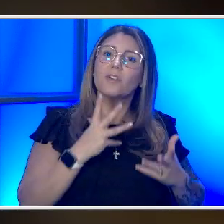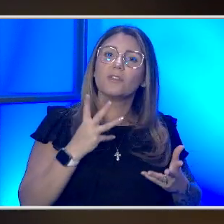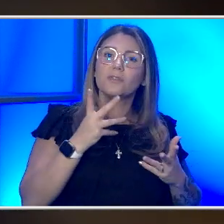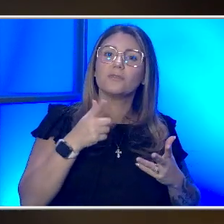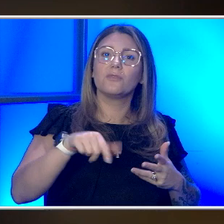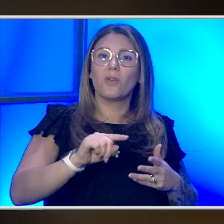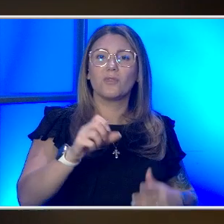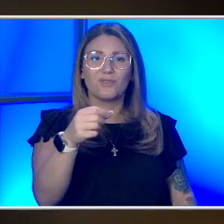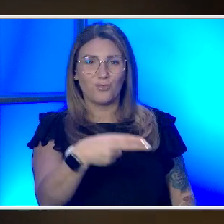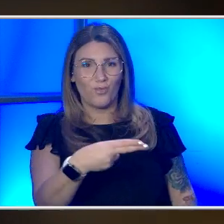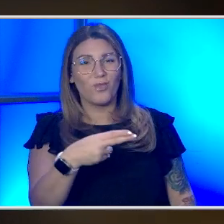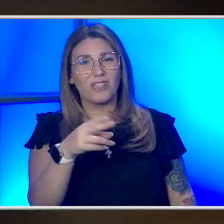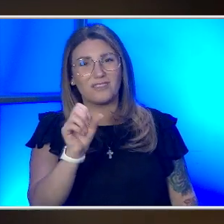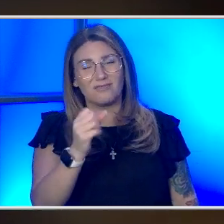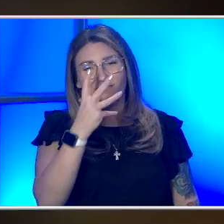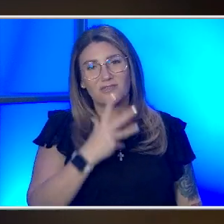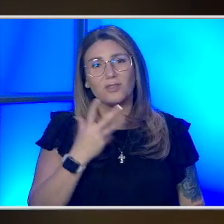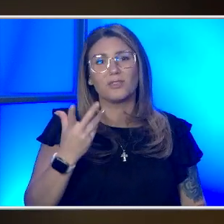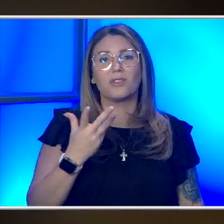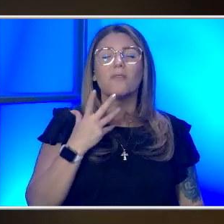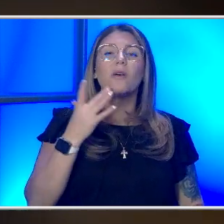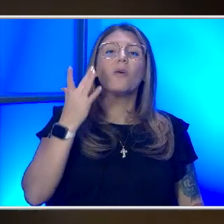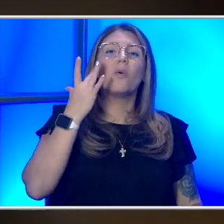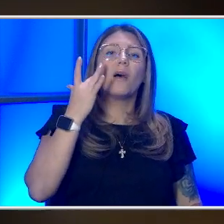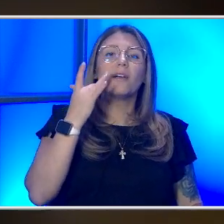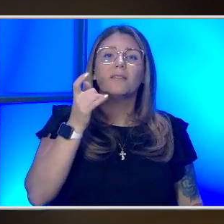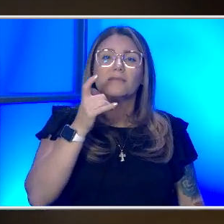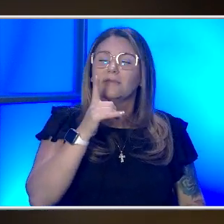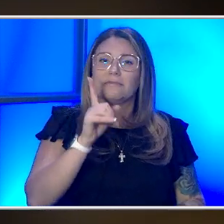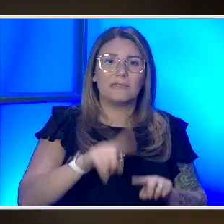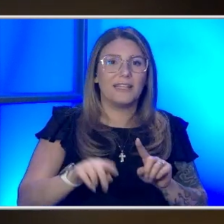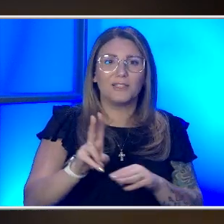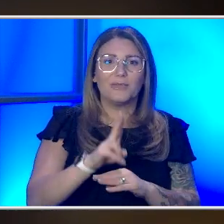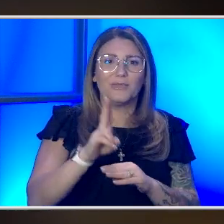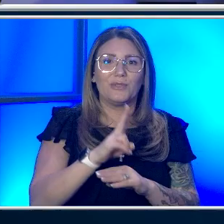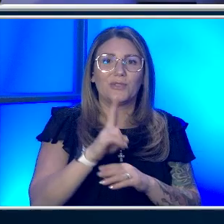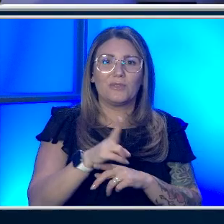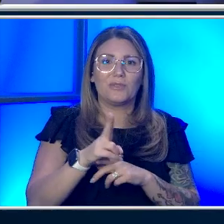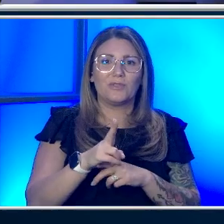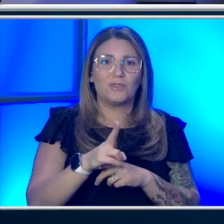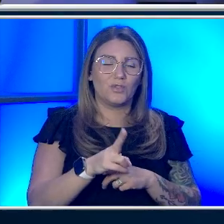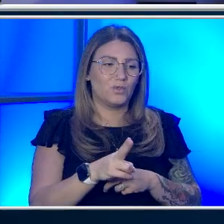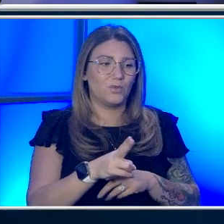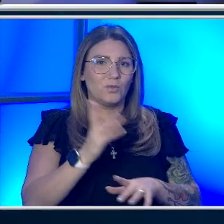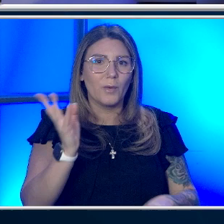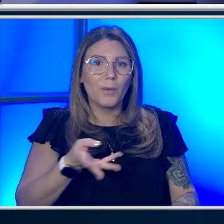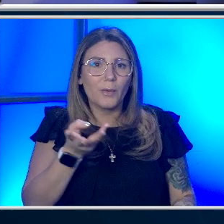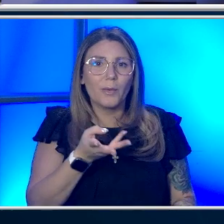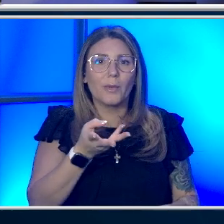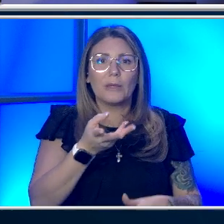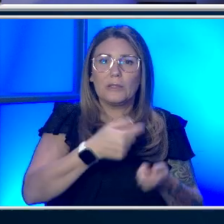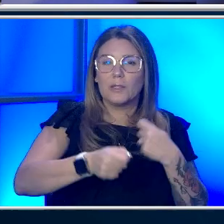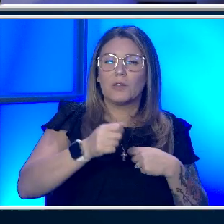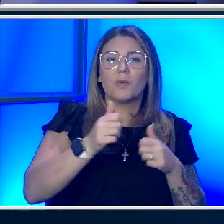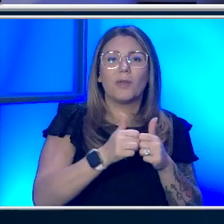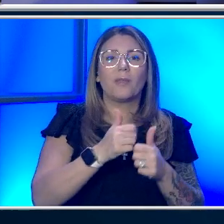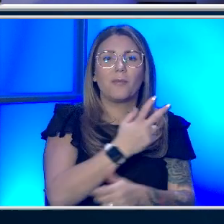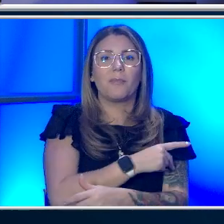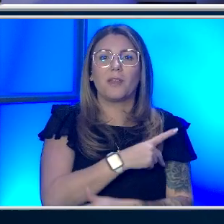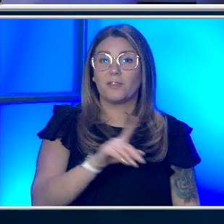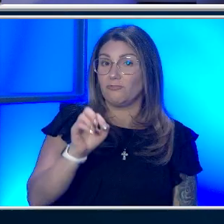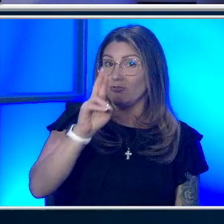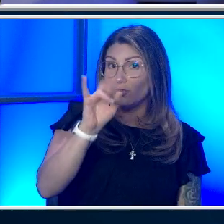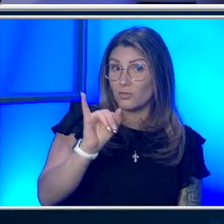discarded, only because they're no longer viable to be transfused into a patient. So, Tori, they must expire on your watch